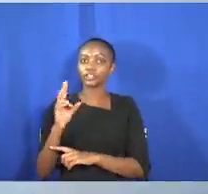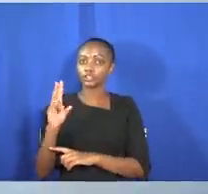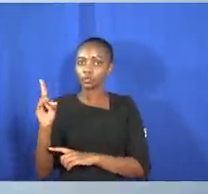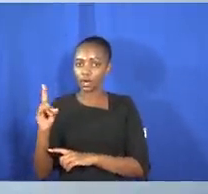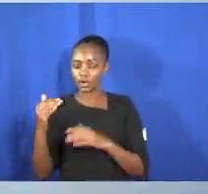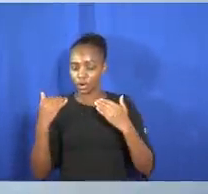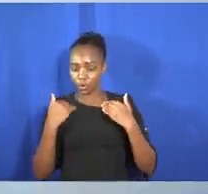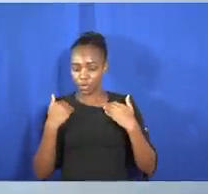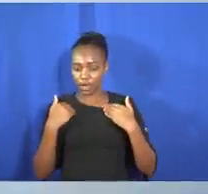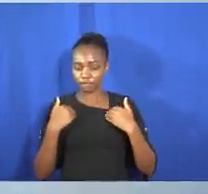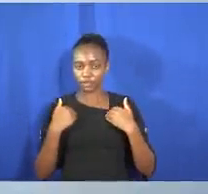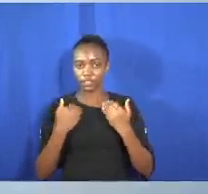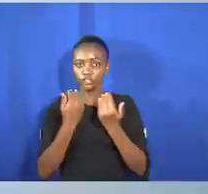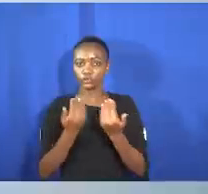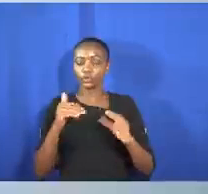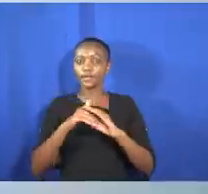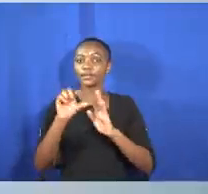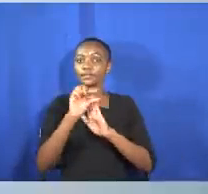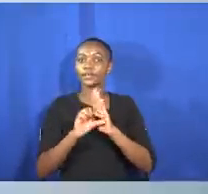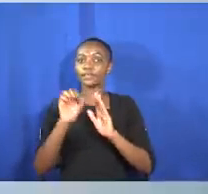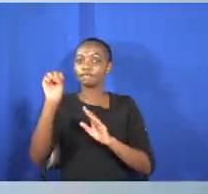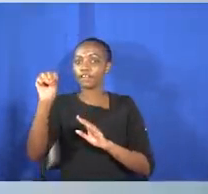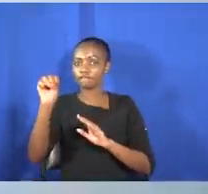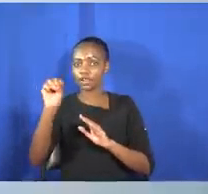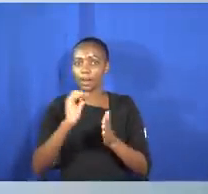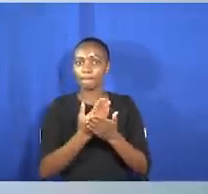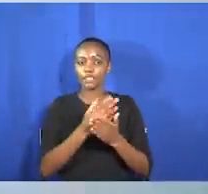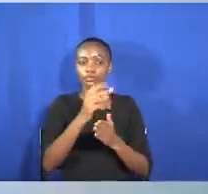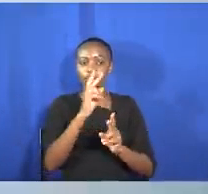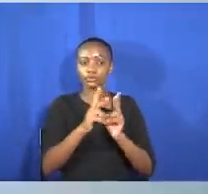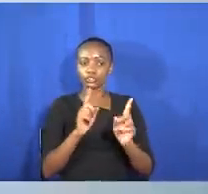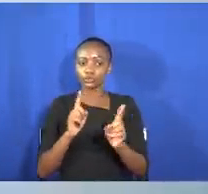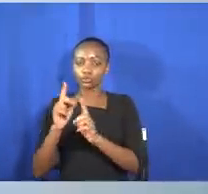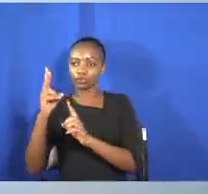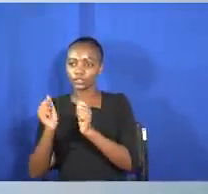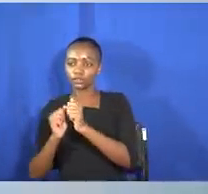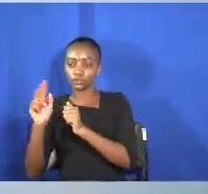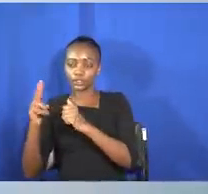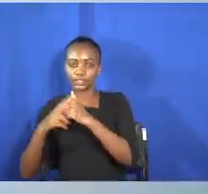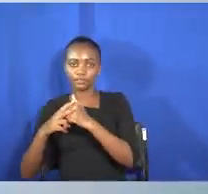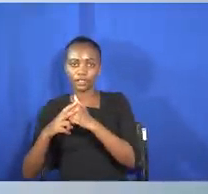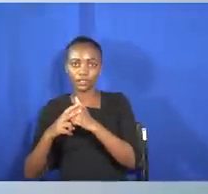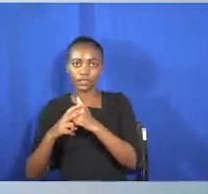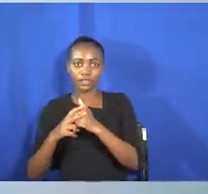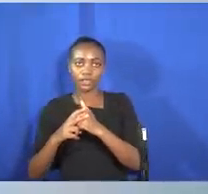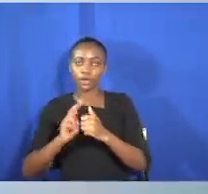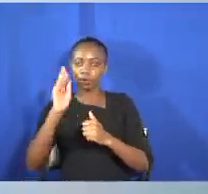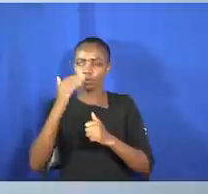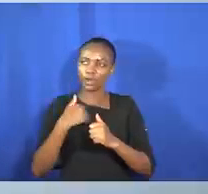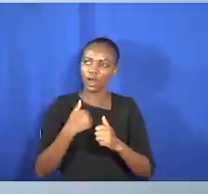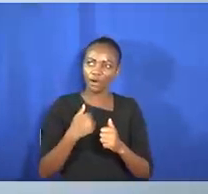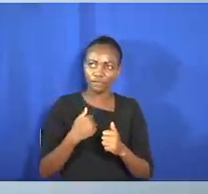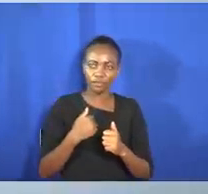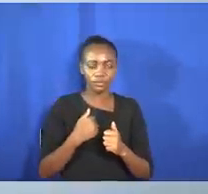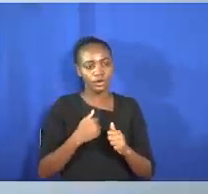Then 2021, we're having the children now in grade 5. Between 2022 and 2027, they move all the